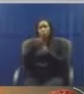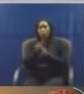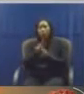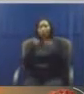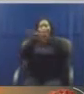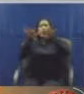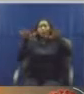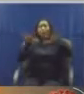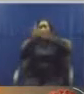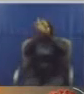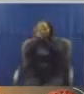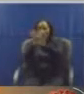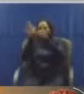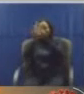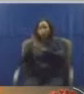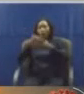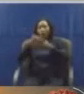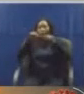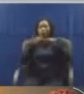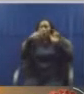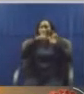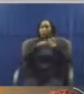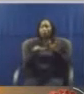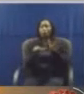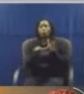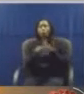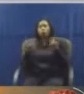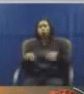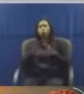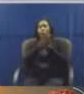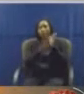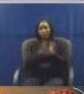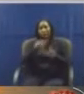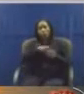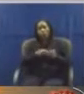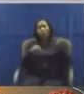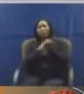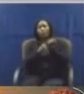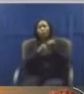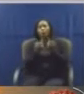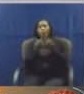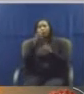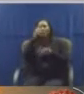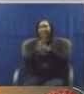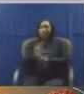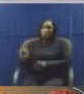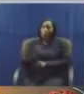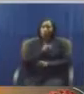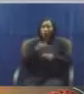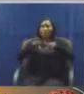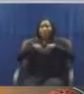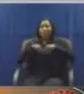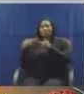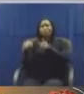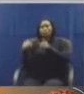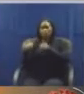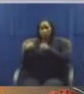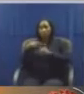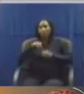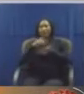informed about these far-reaching bills, which we support, but we all need to accept responsibility. And I appreciate the fact